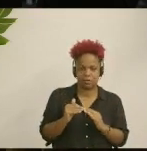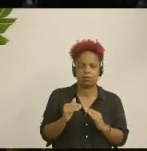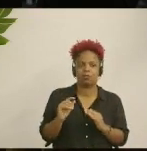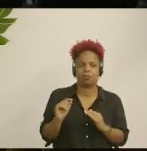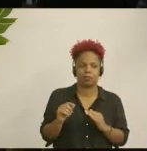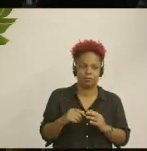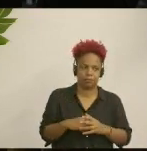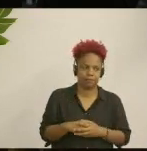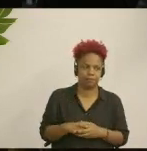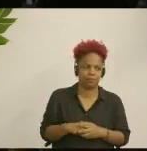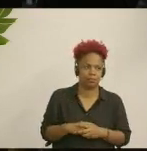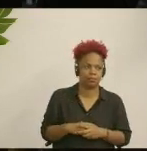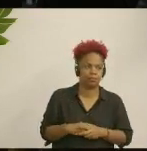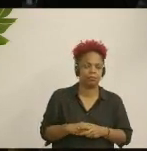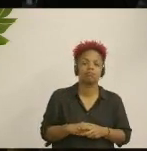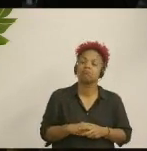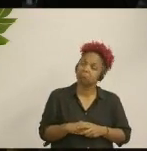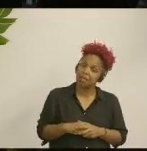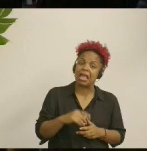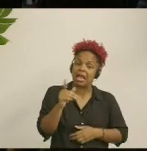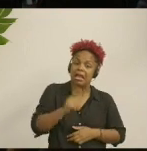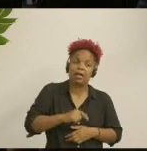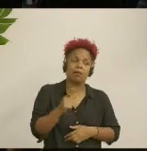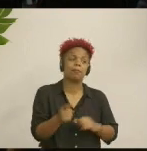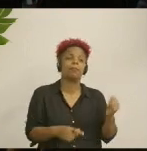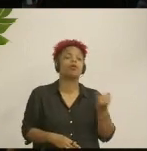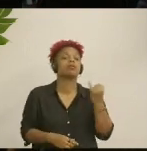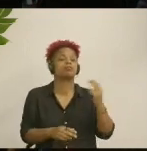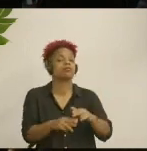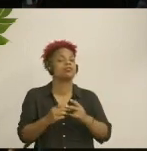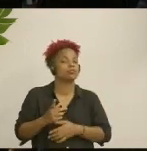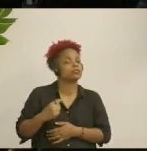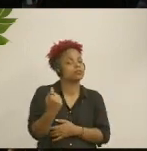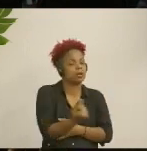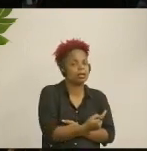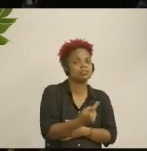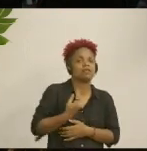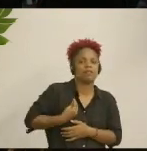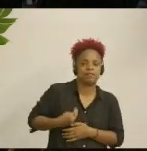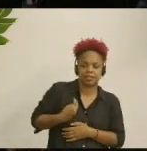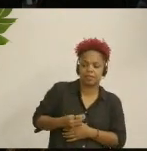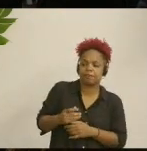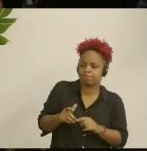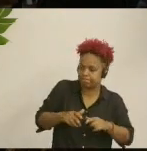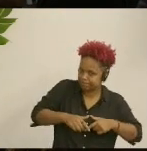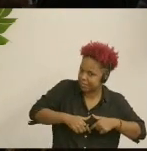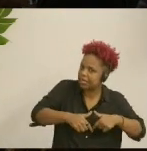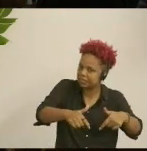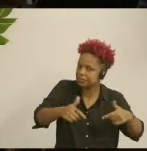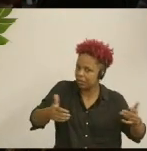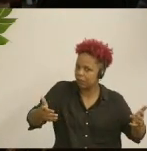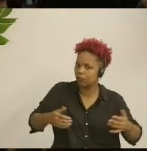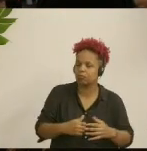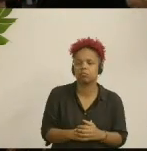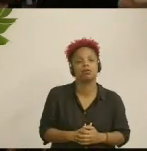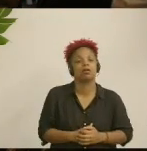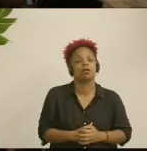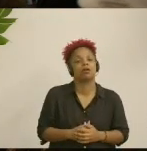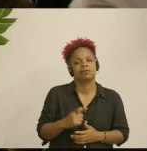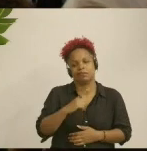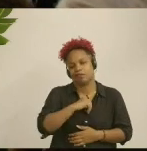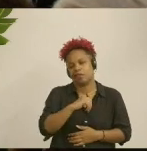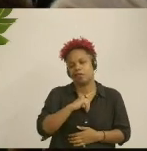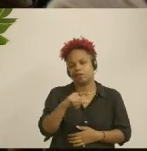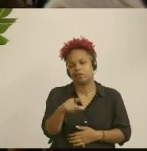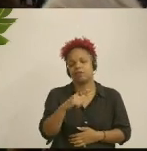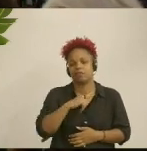bite off to do what we're doing already, but we do hope to move to some of those other ones. And then my background is political science, and many of our collaborators